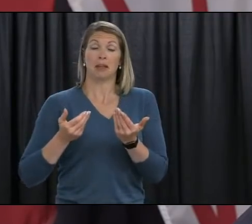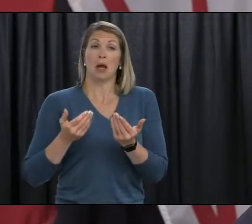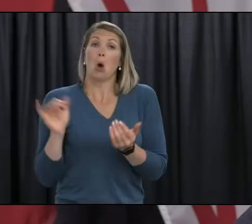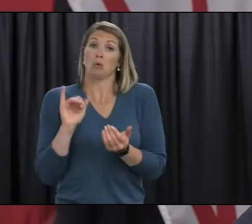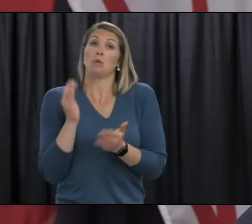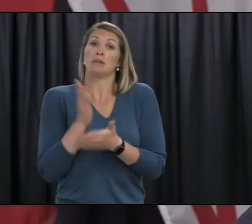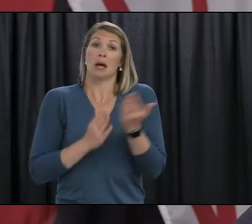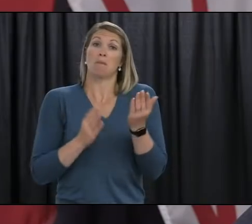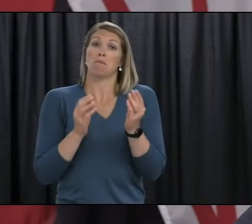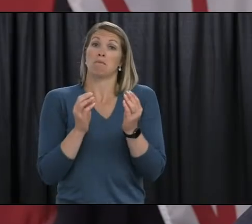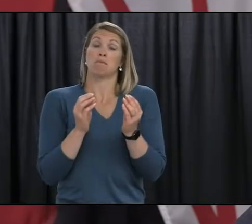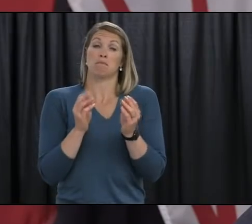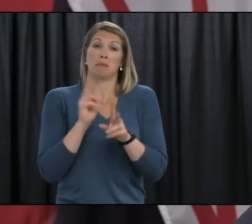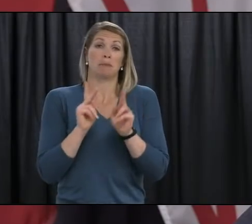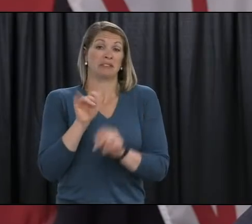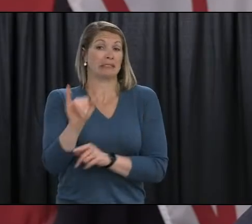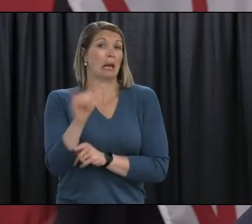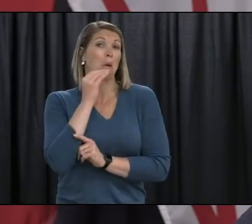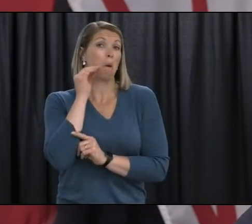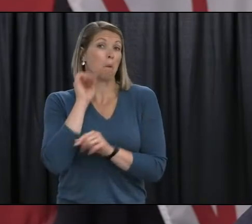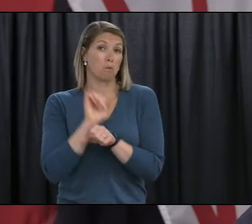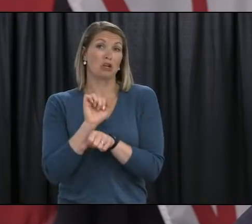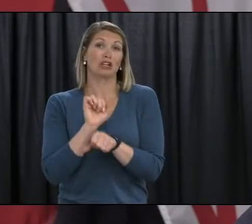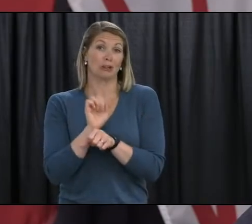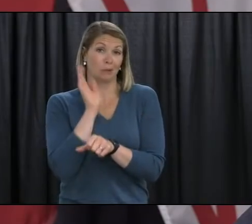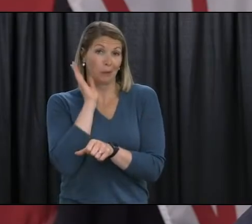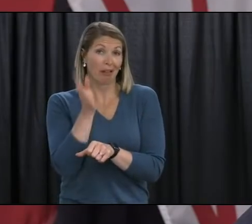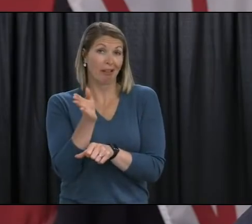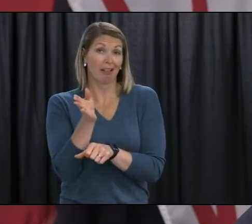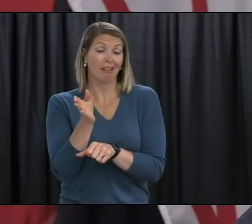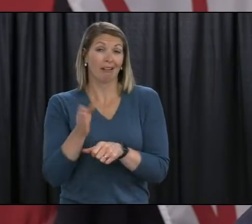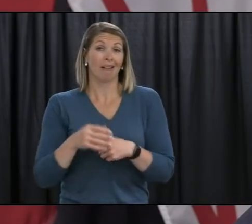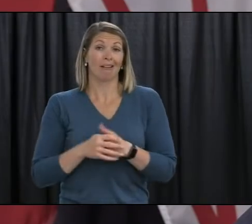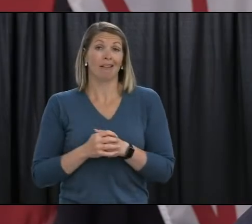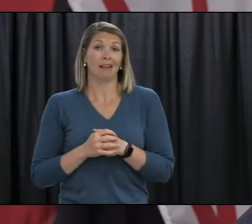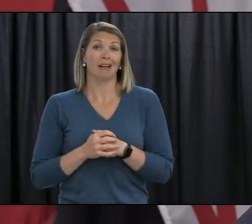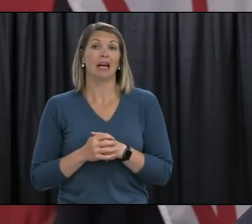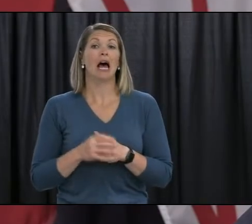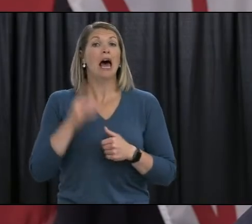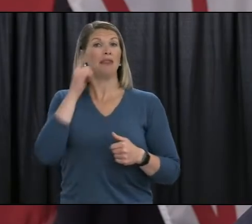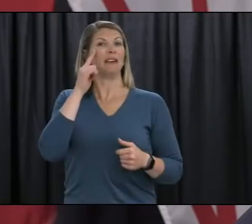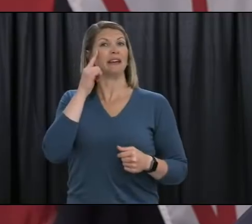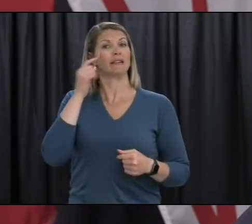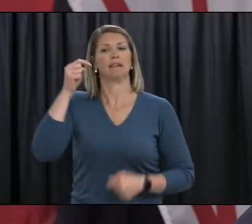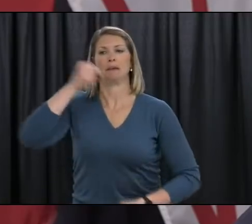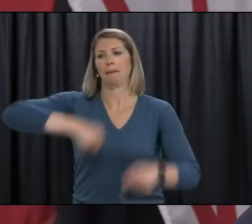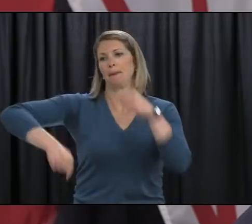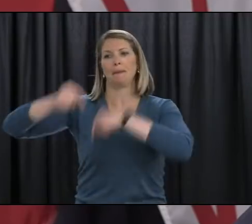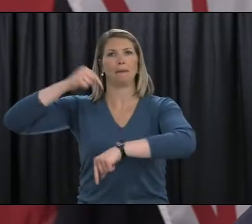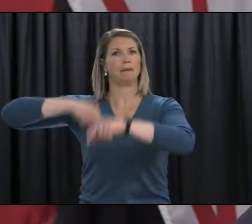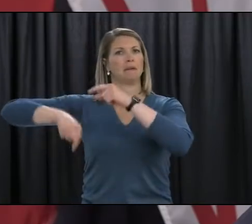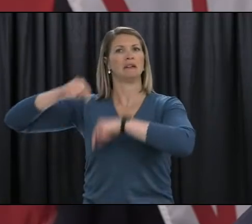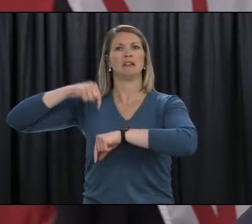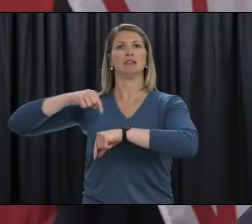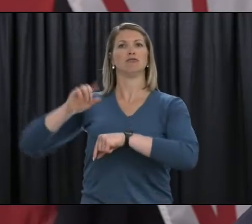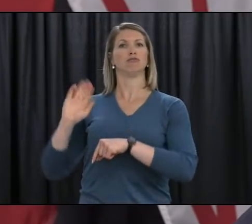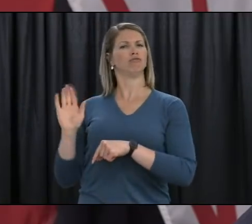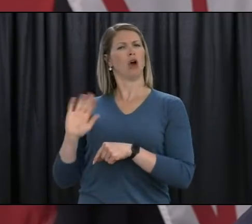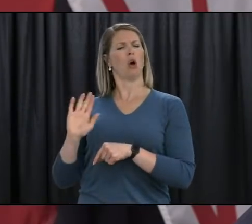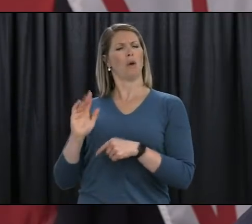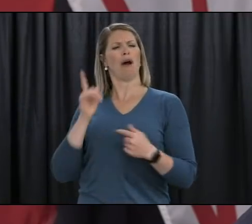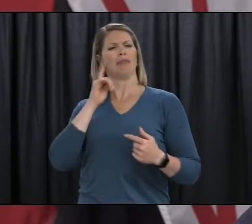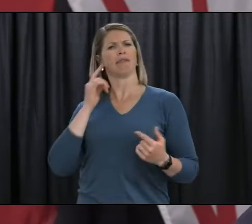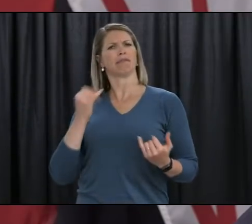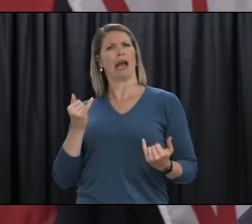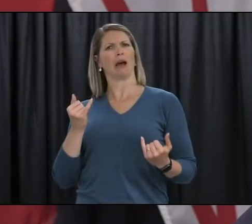I believe you'll see more of it. And no, I do not believe that we will go back to some of the old ways of doing things. I think this is about adaptation